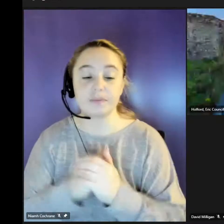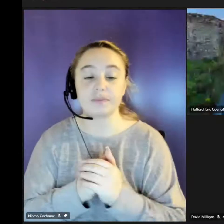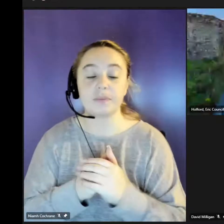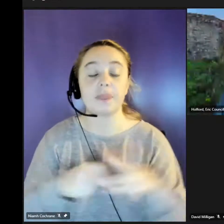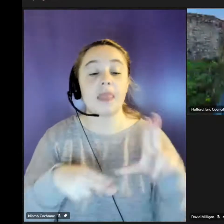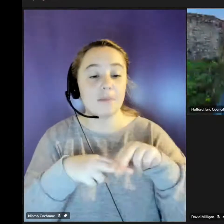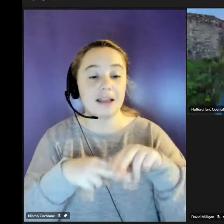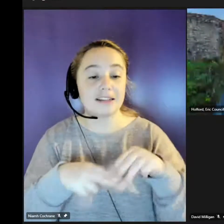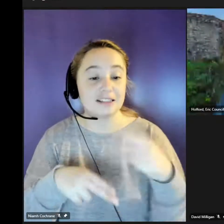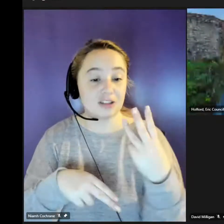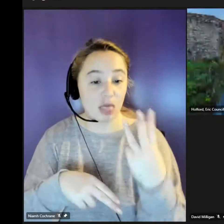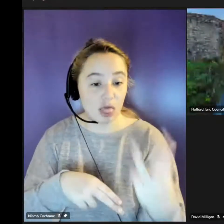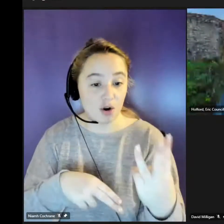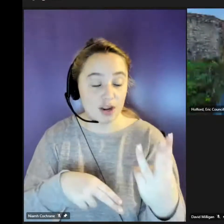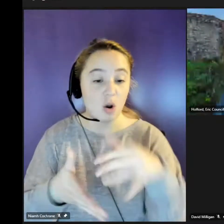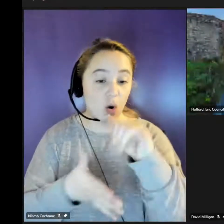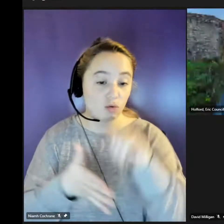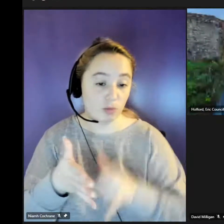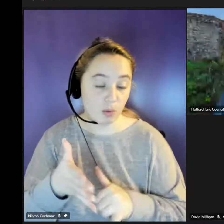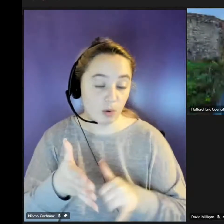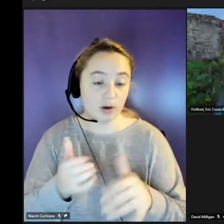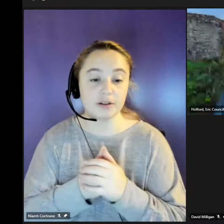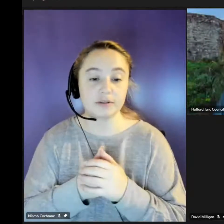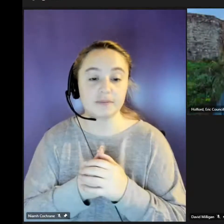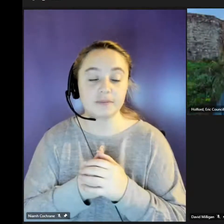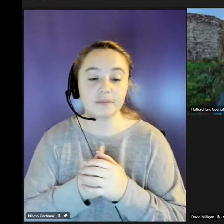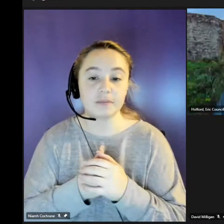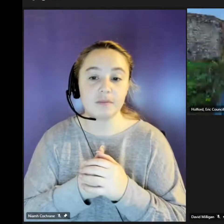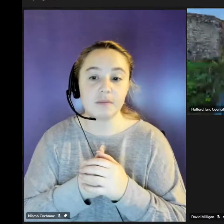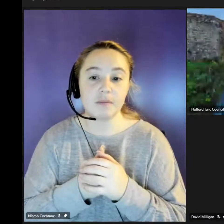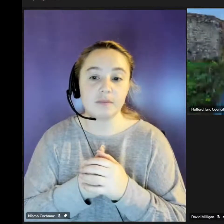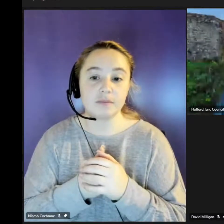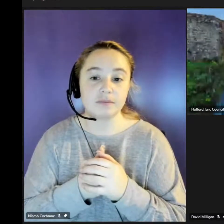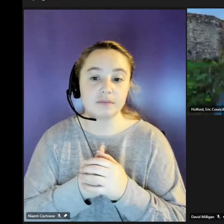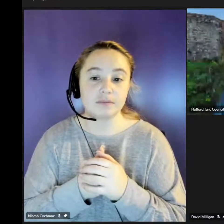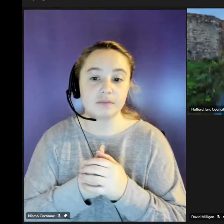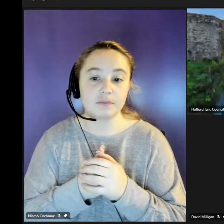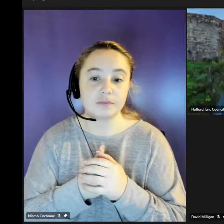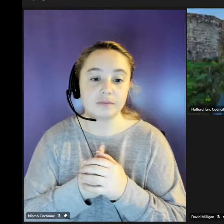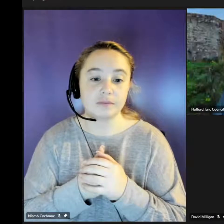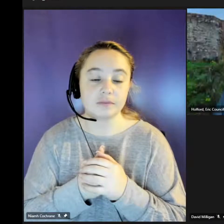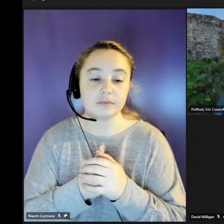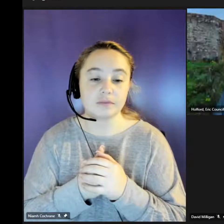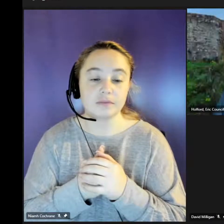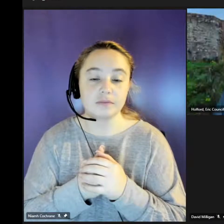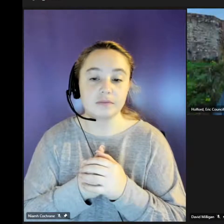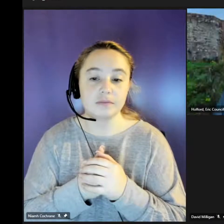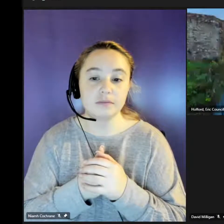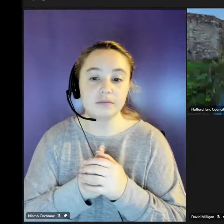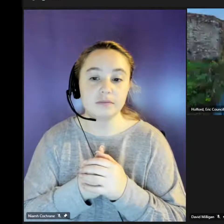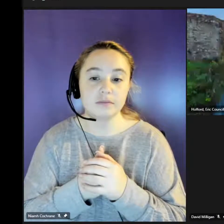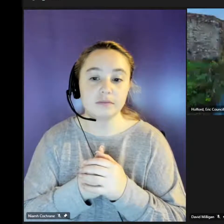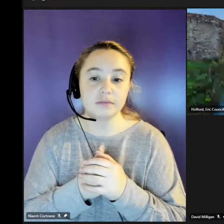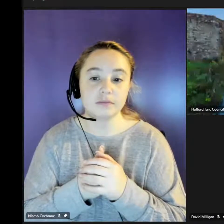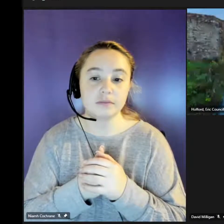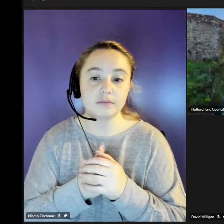Appendix 3 of the report. Sorry, if I can get to Appendix 3.